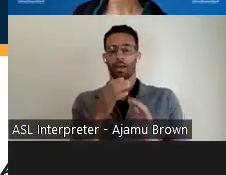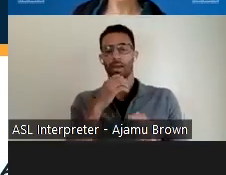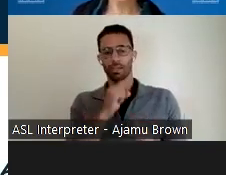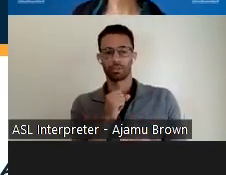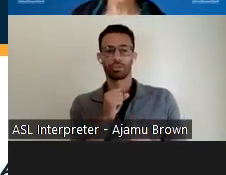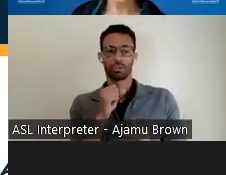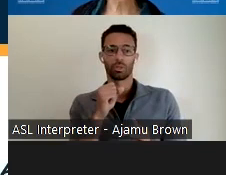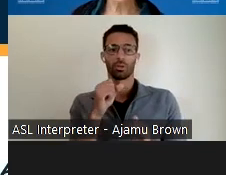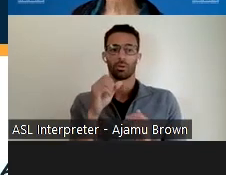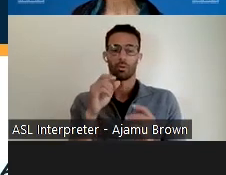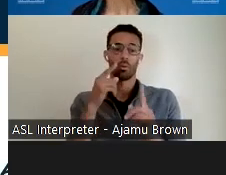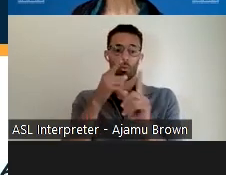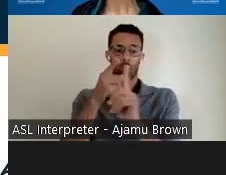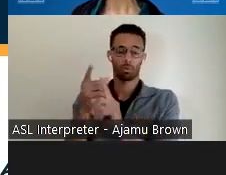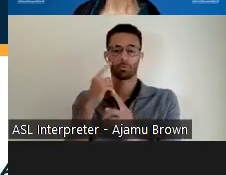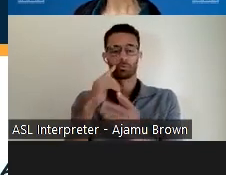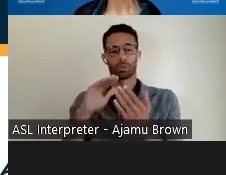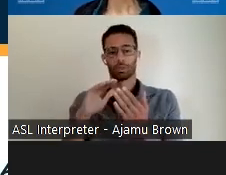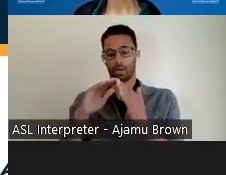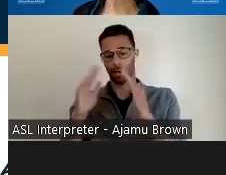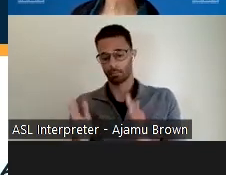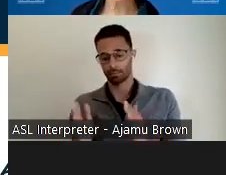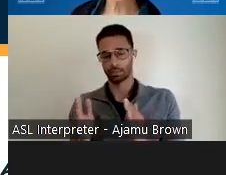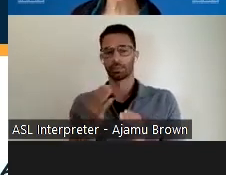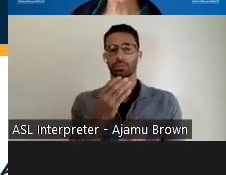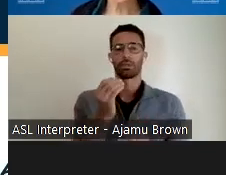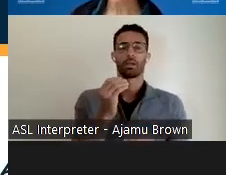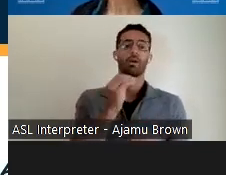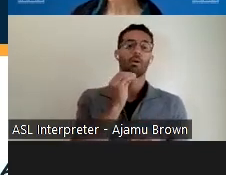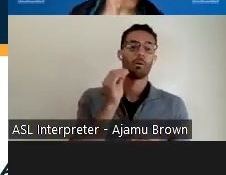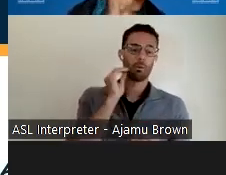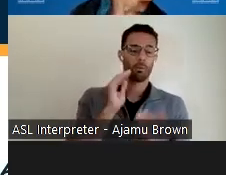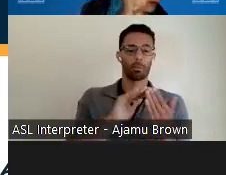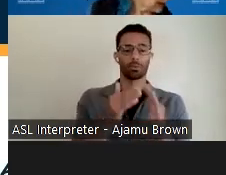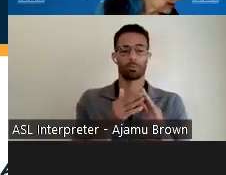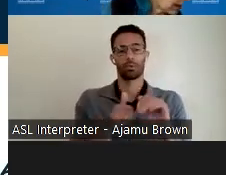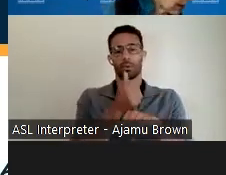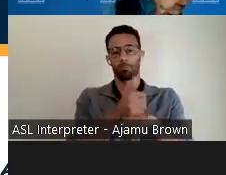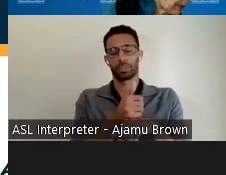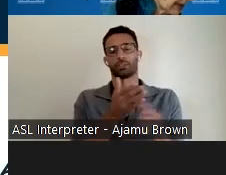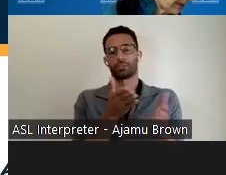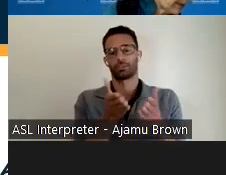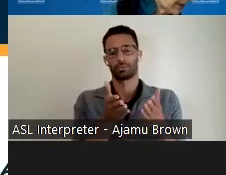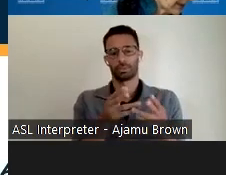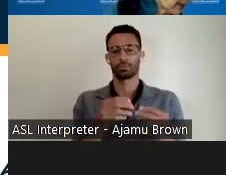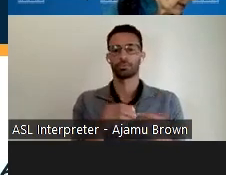and around home and community-based services. Excuse